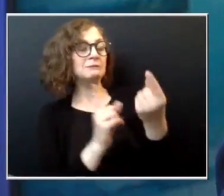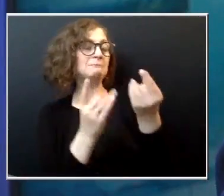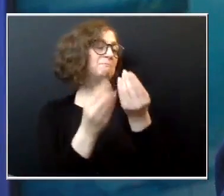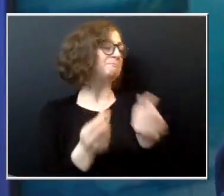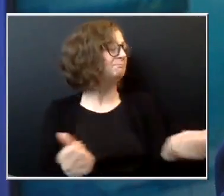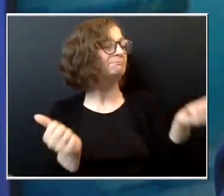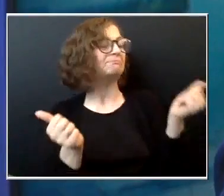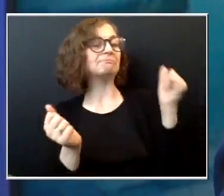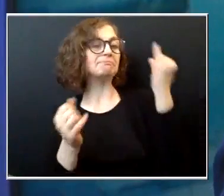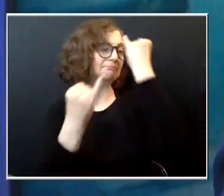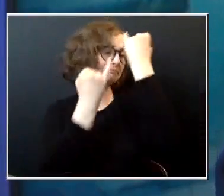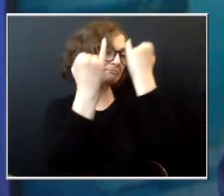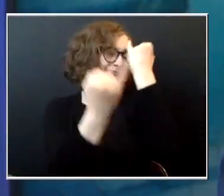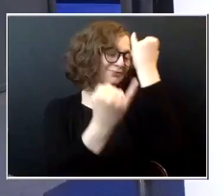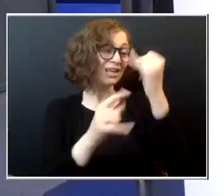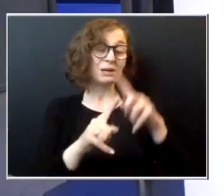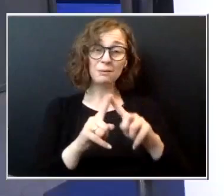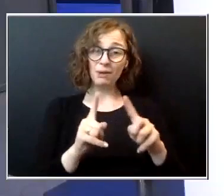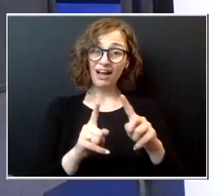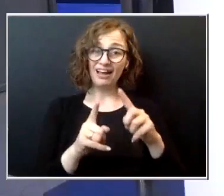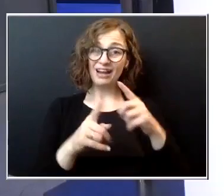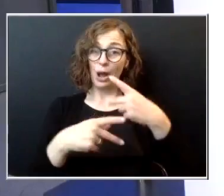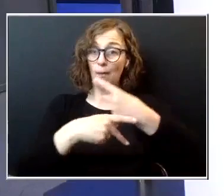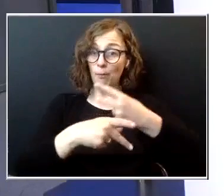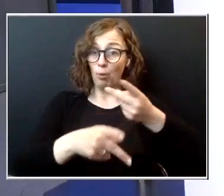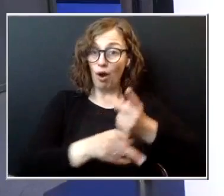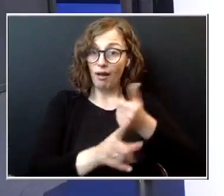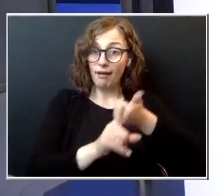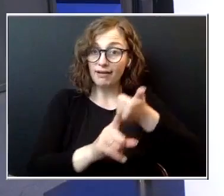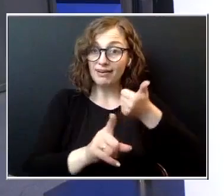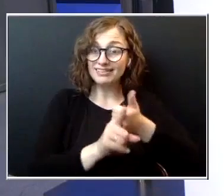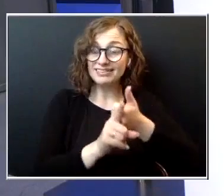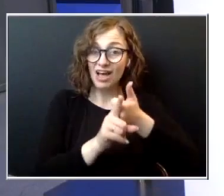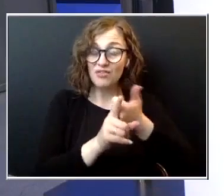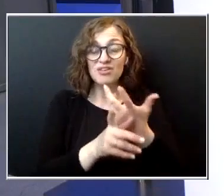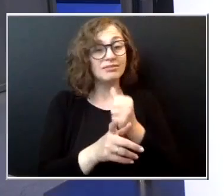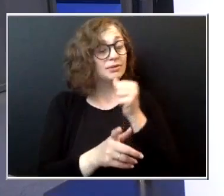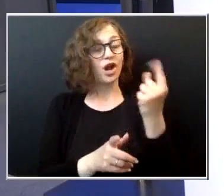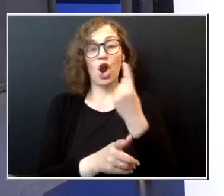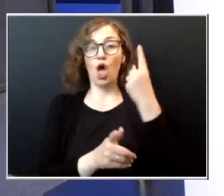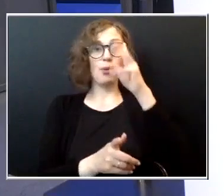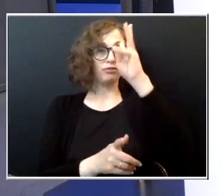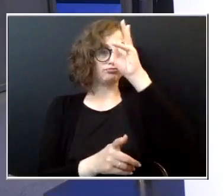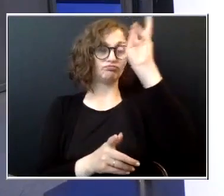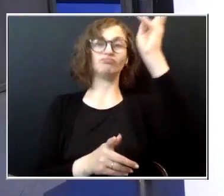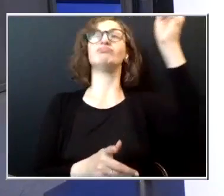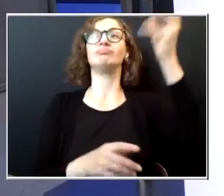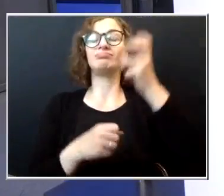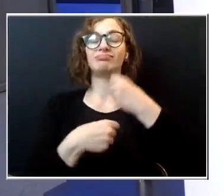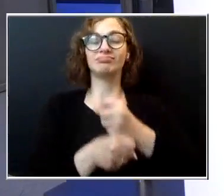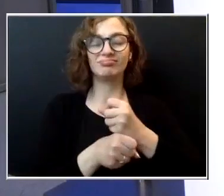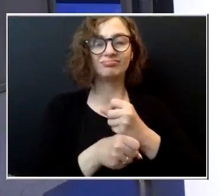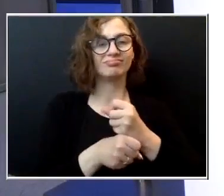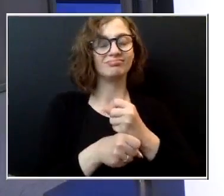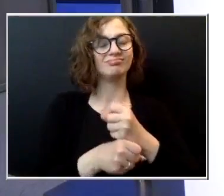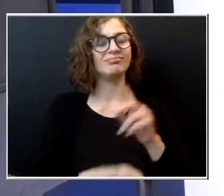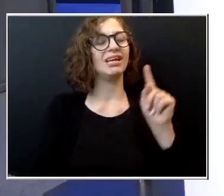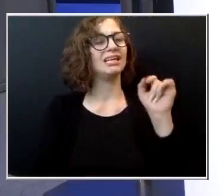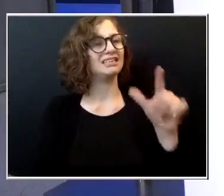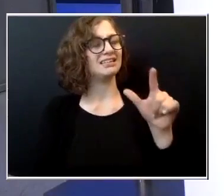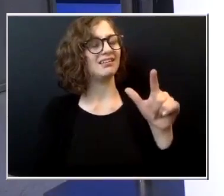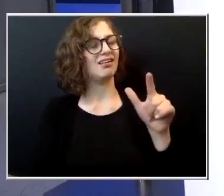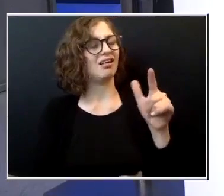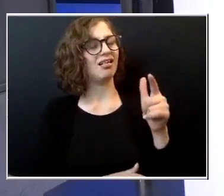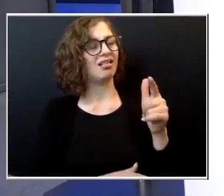come up with a product. Yeah, and Teal, talk about how I think we all do it in some ways, but when it comes to patient safety,